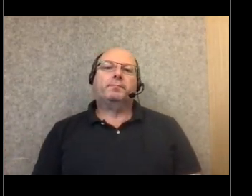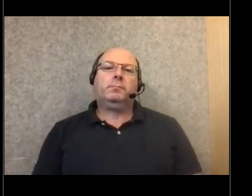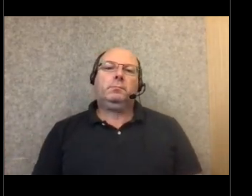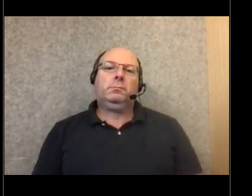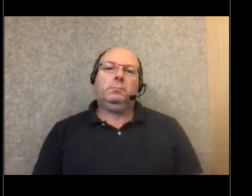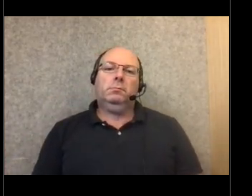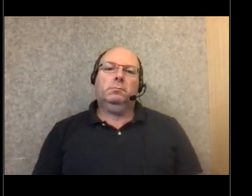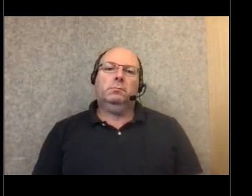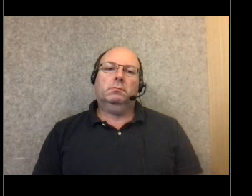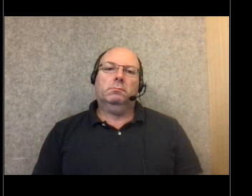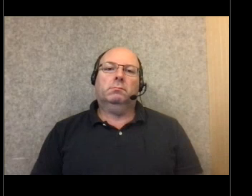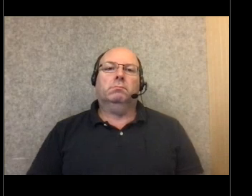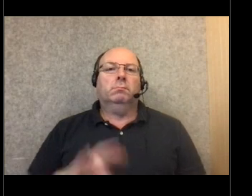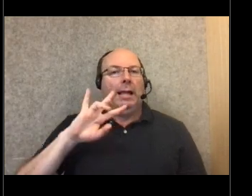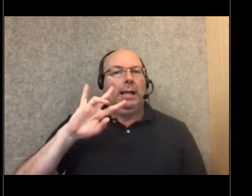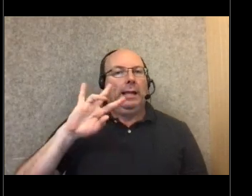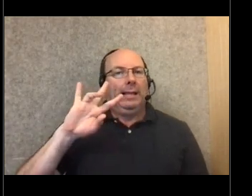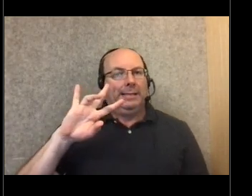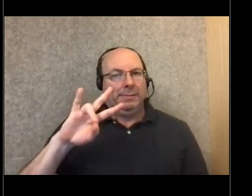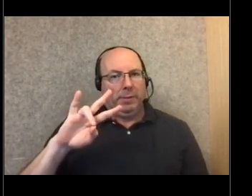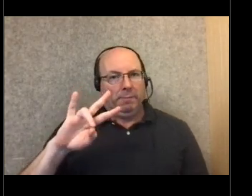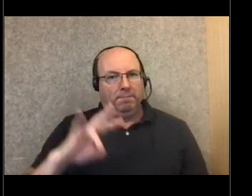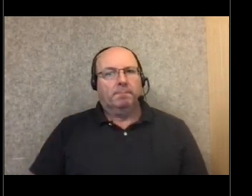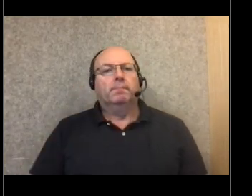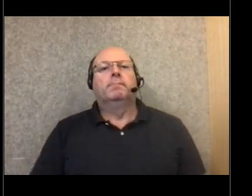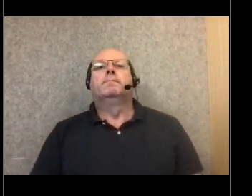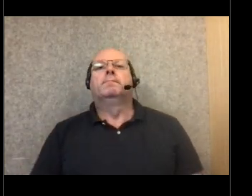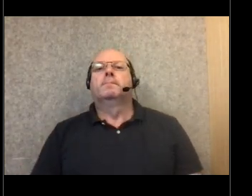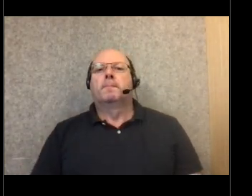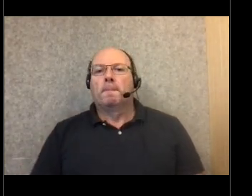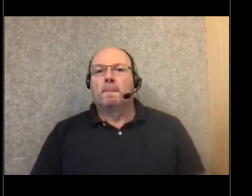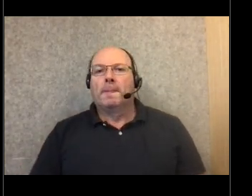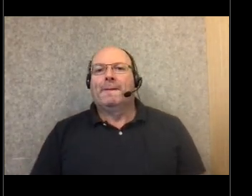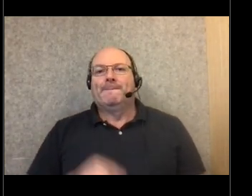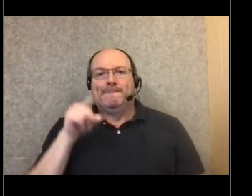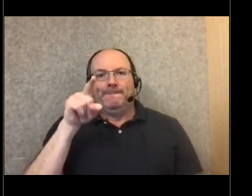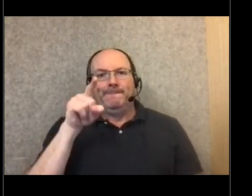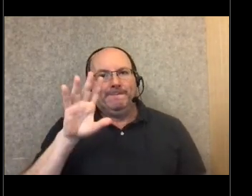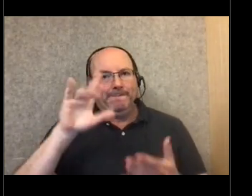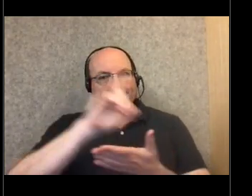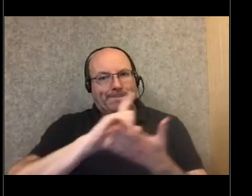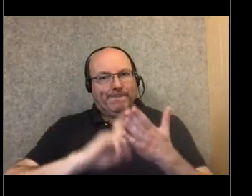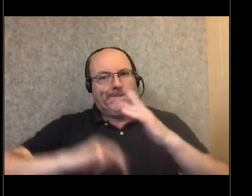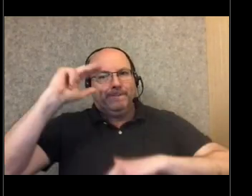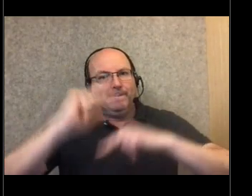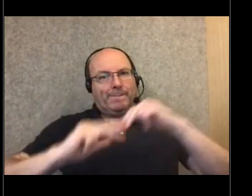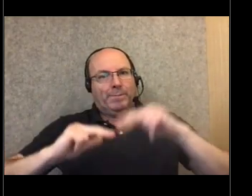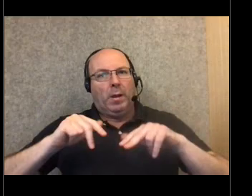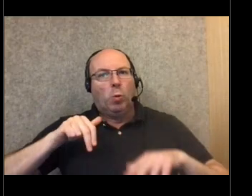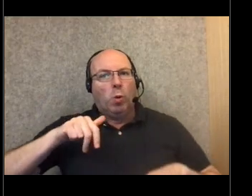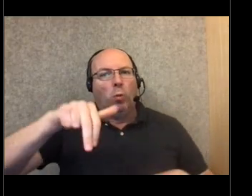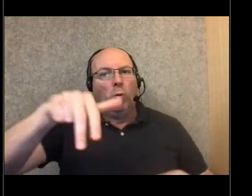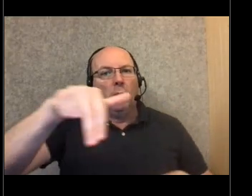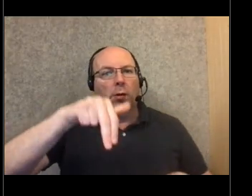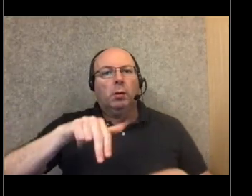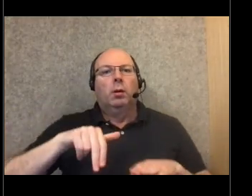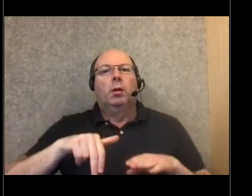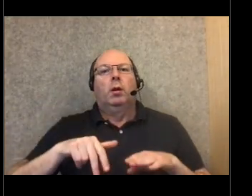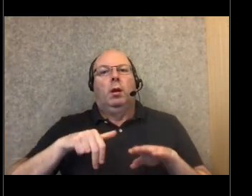Knowledge check 7. When designing and constructing walkways, a